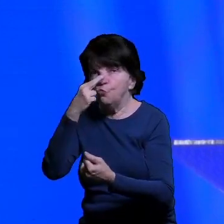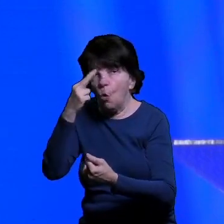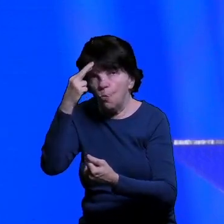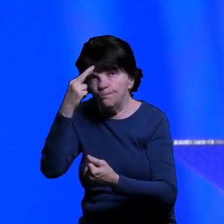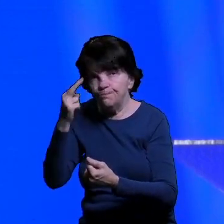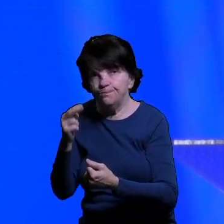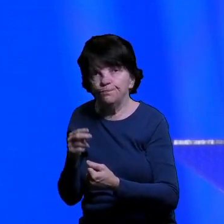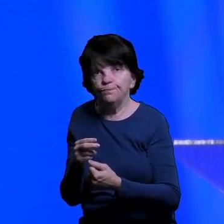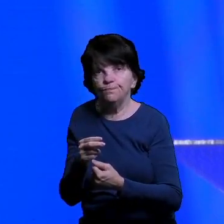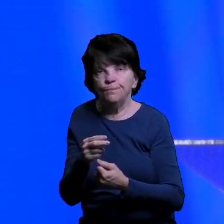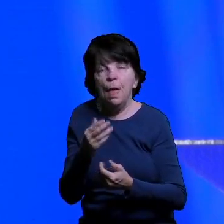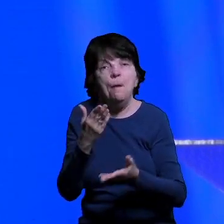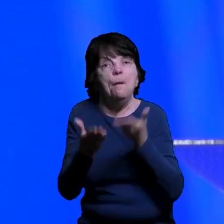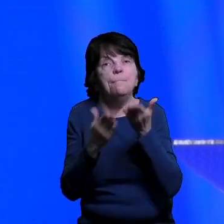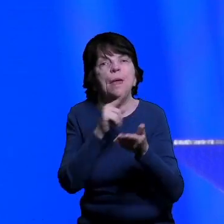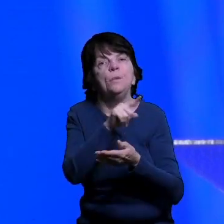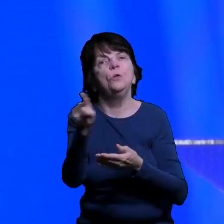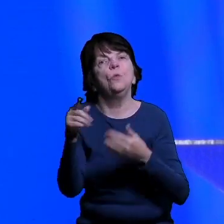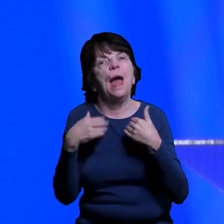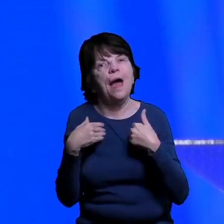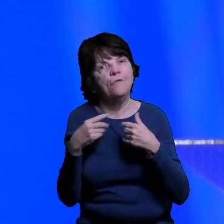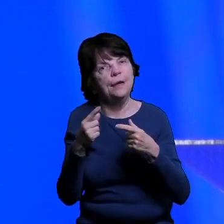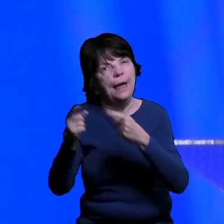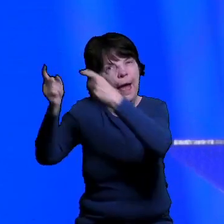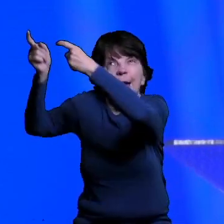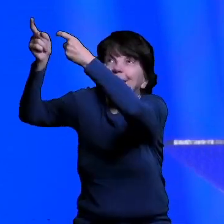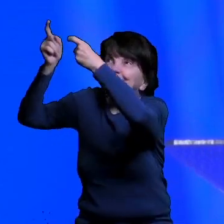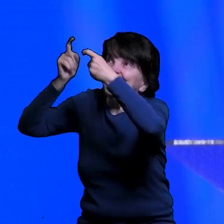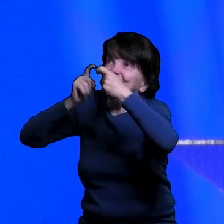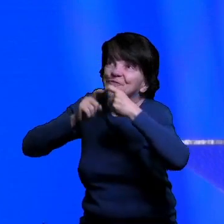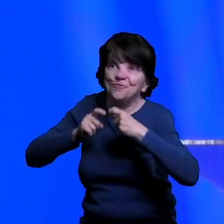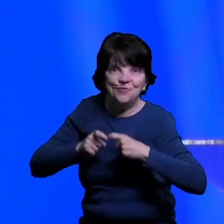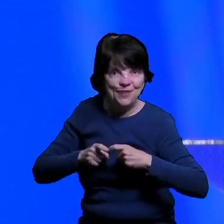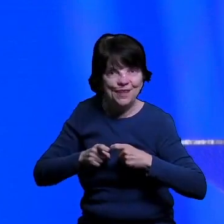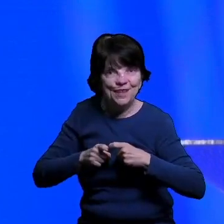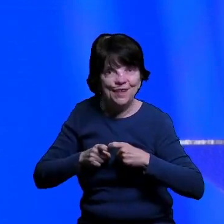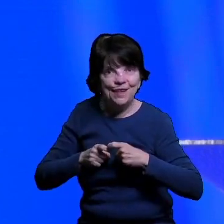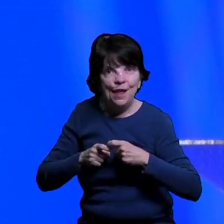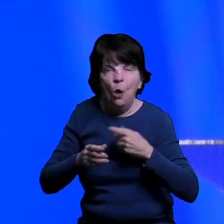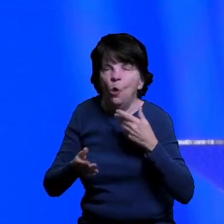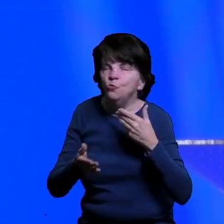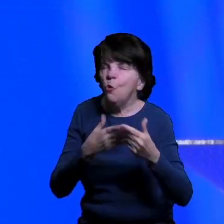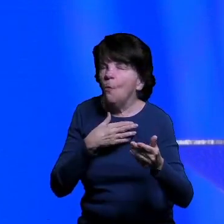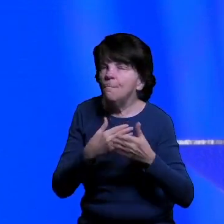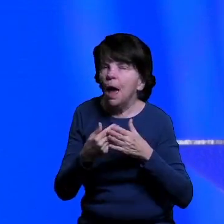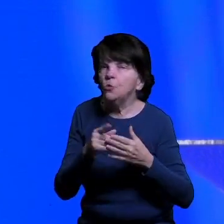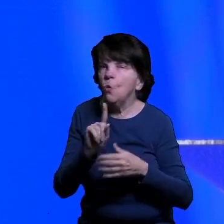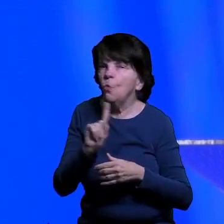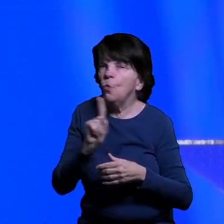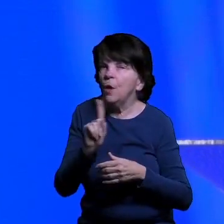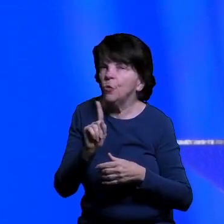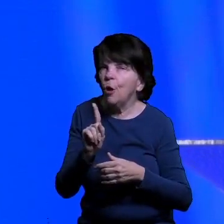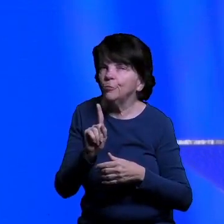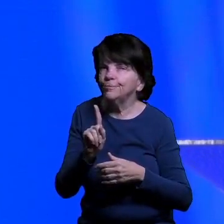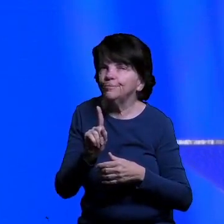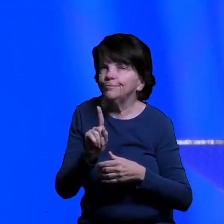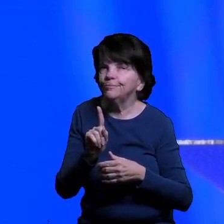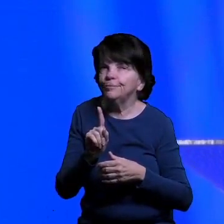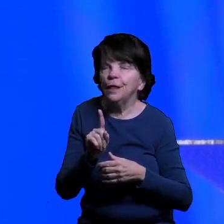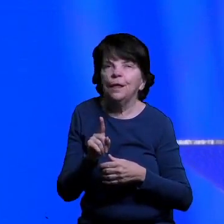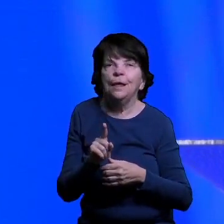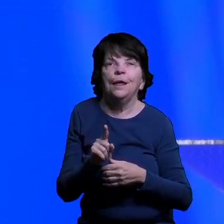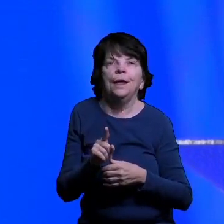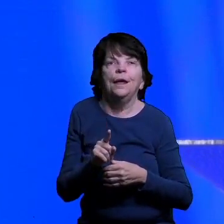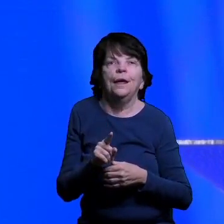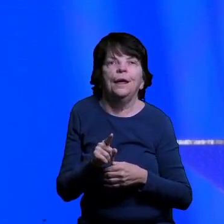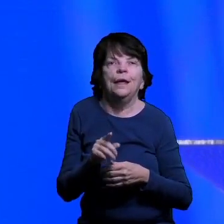you. No matter where you are, no matter geographically where you may be, the